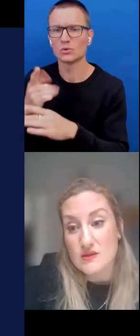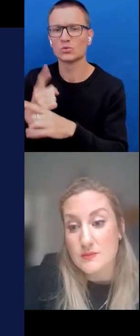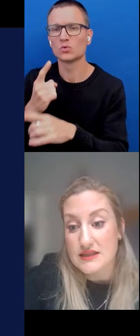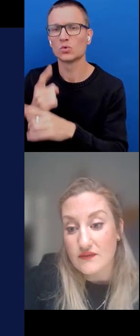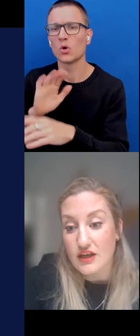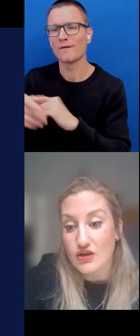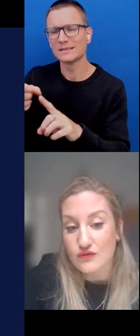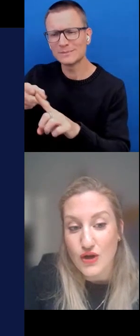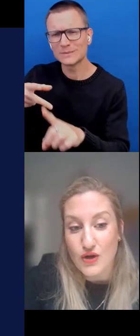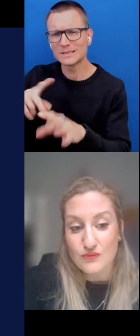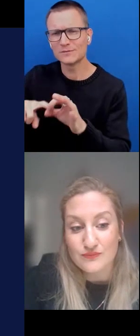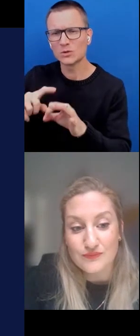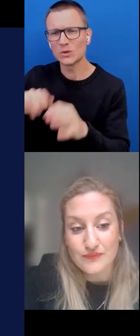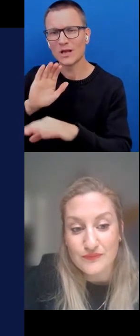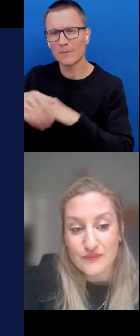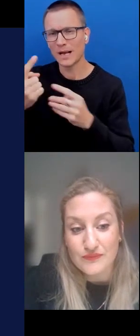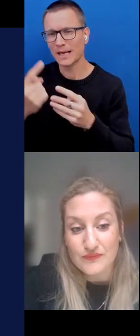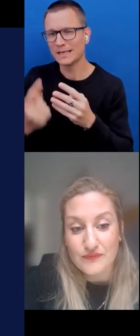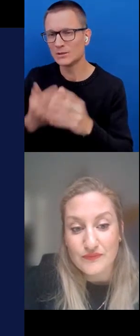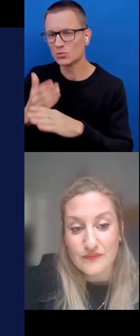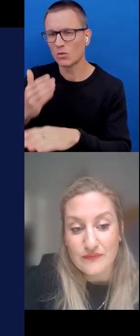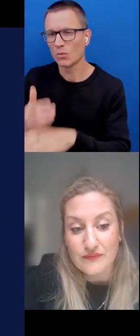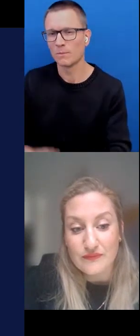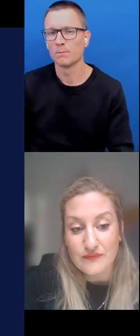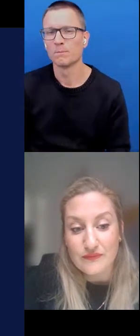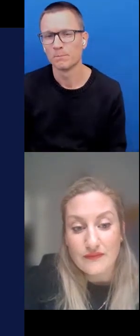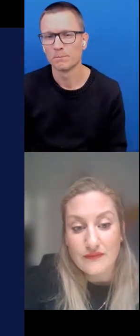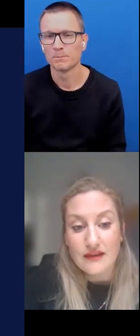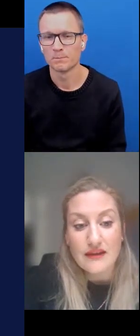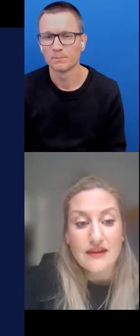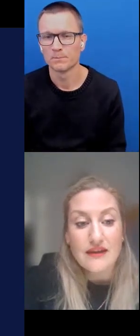to each specific role.